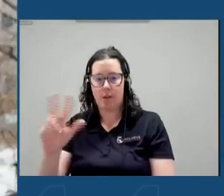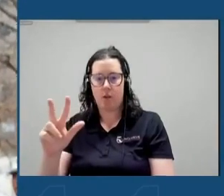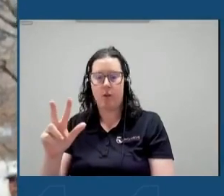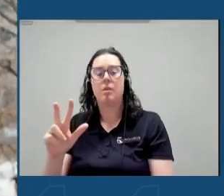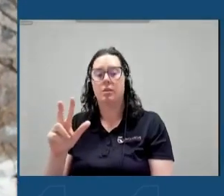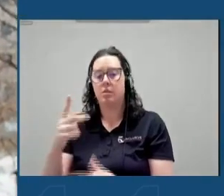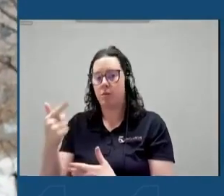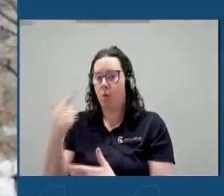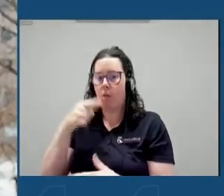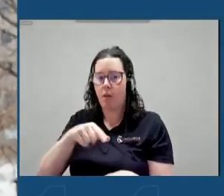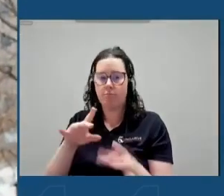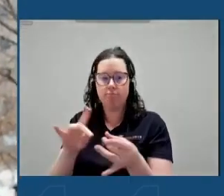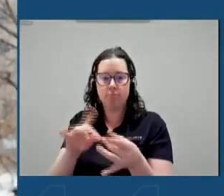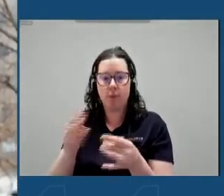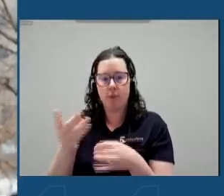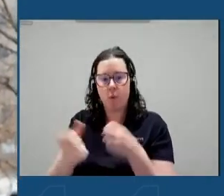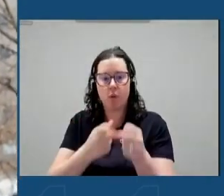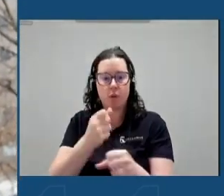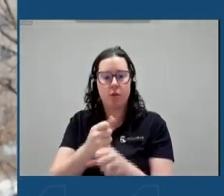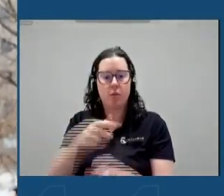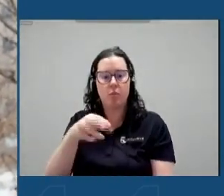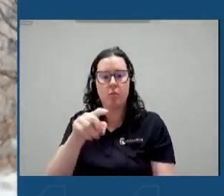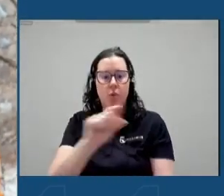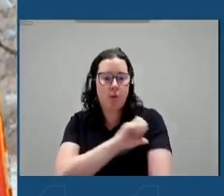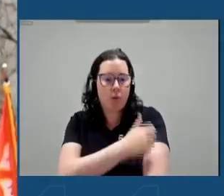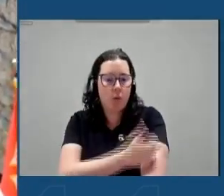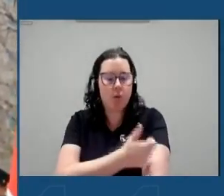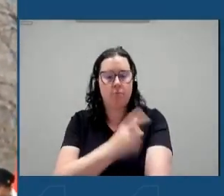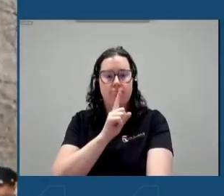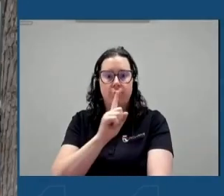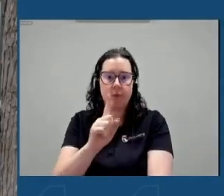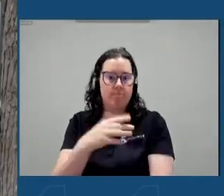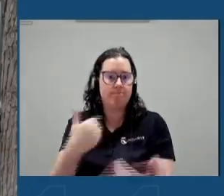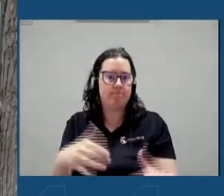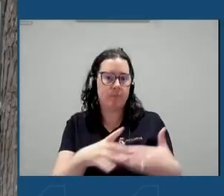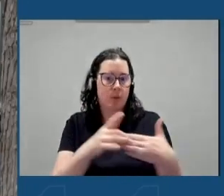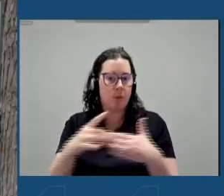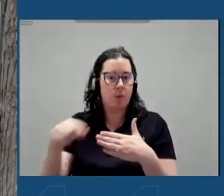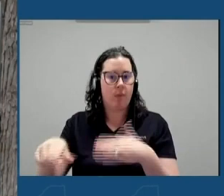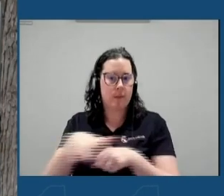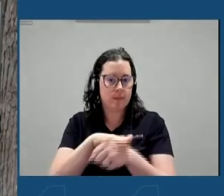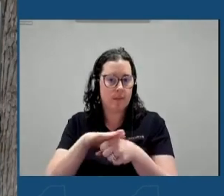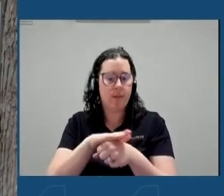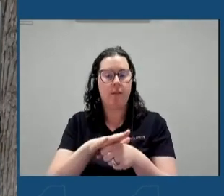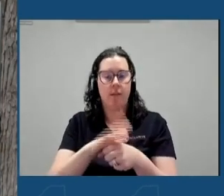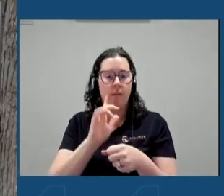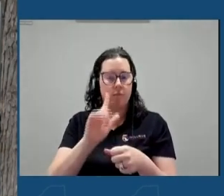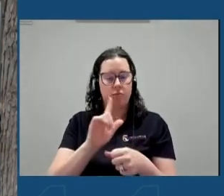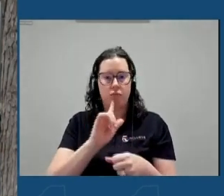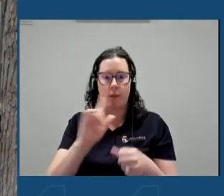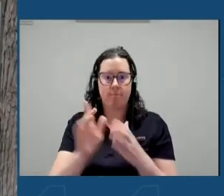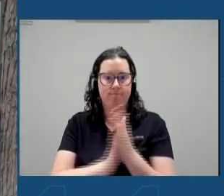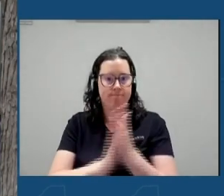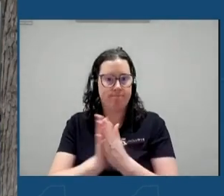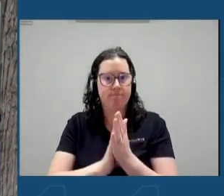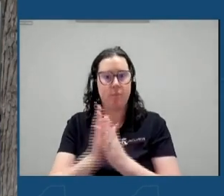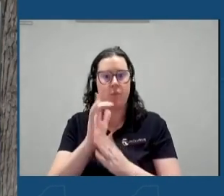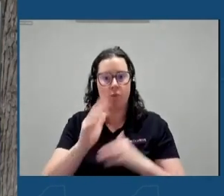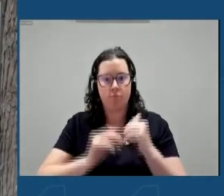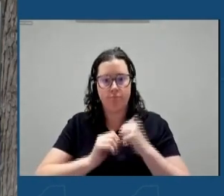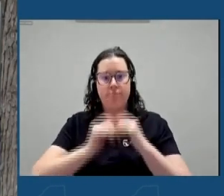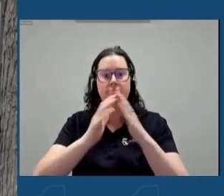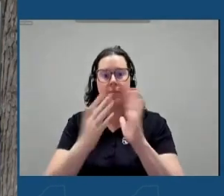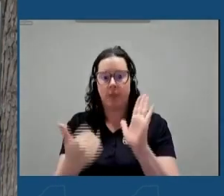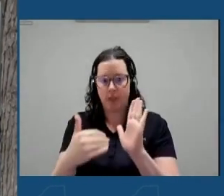Authority and its staff have been stalwart leaders at this site and champions of rebuilding and renewal. Their dedication